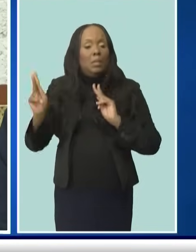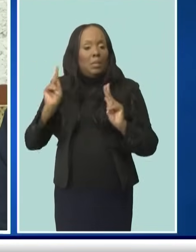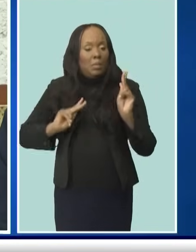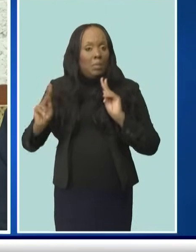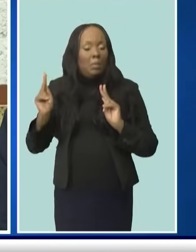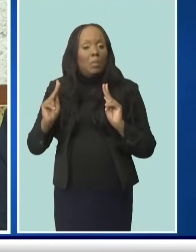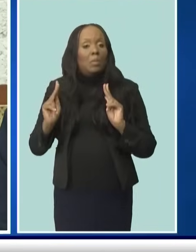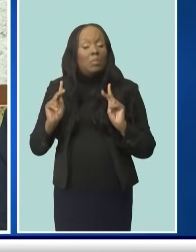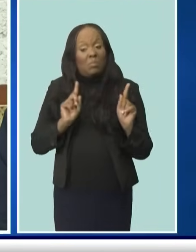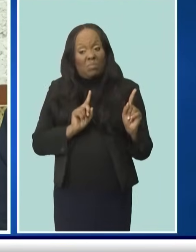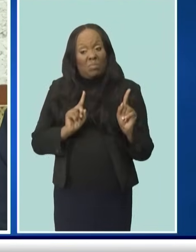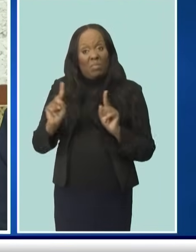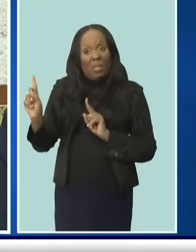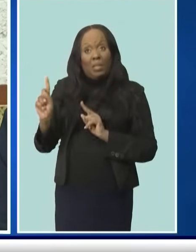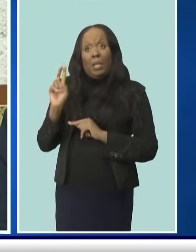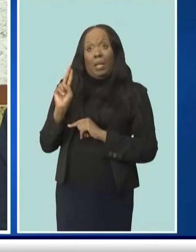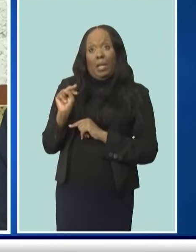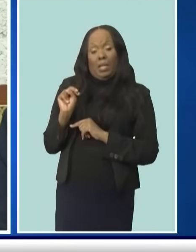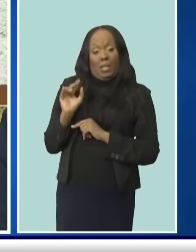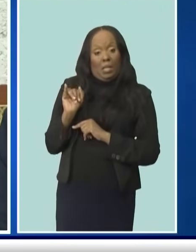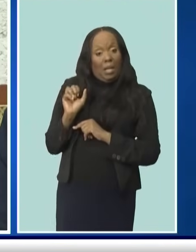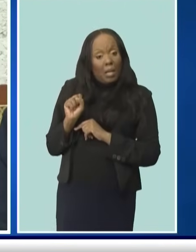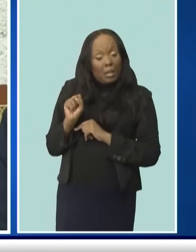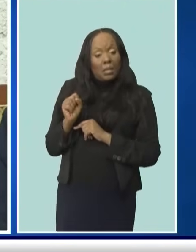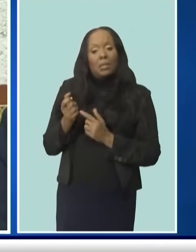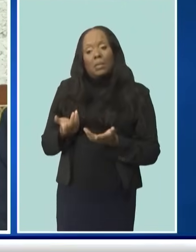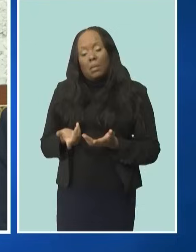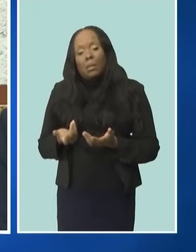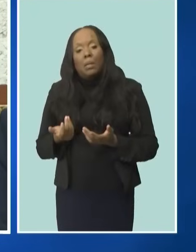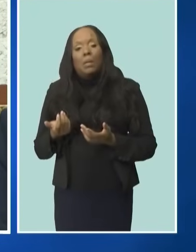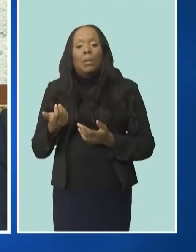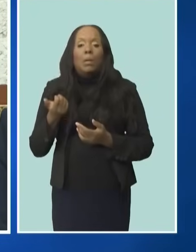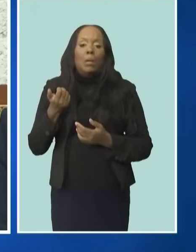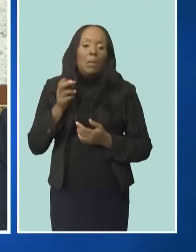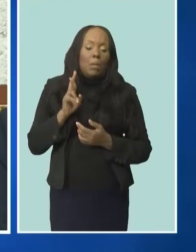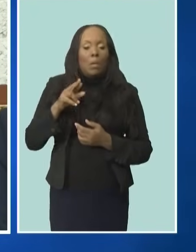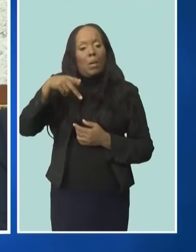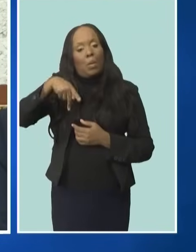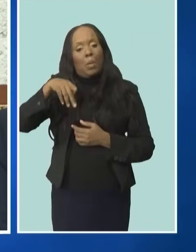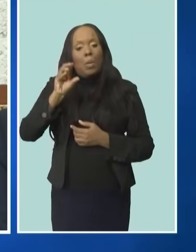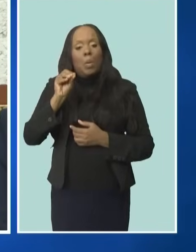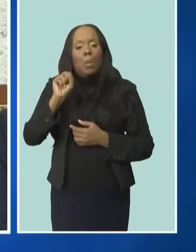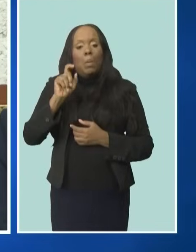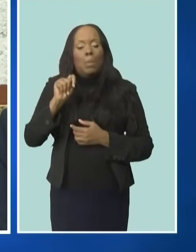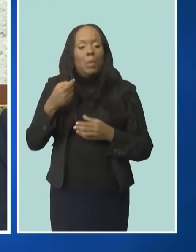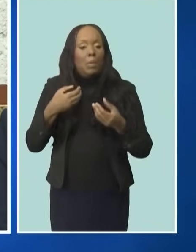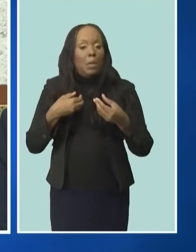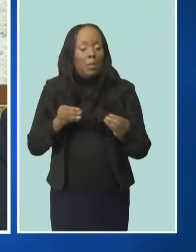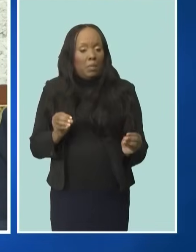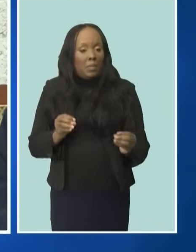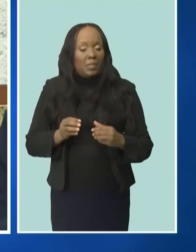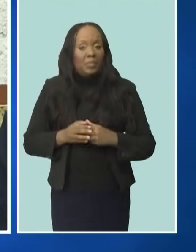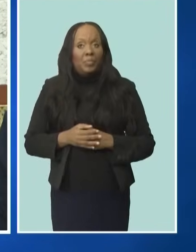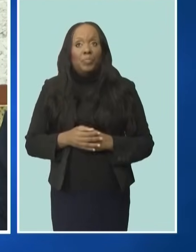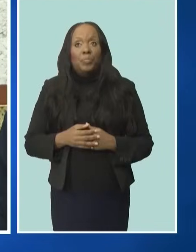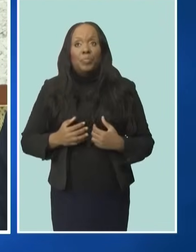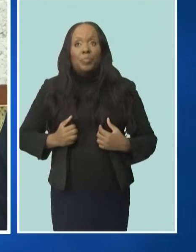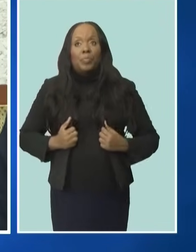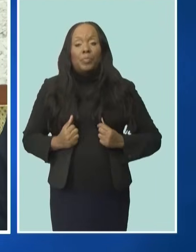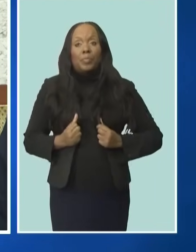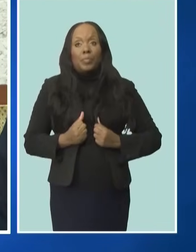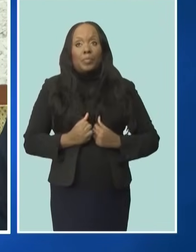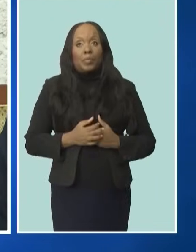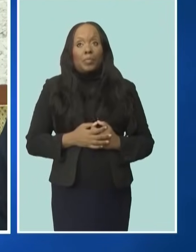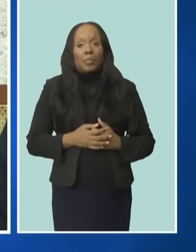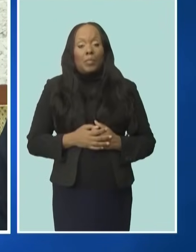have visited either the National Insurance or the various post offices. A significant proportion